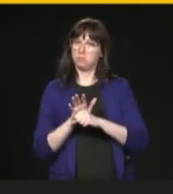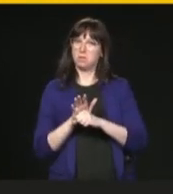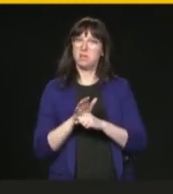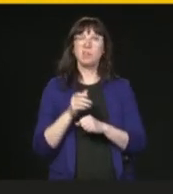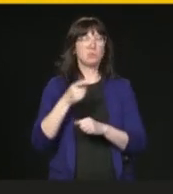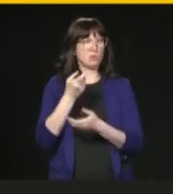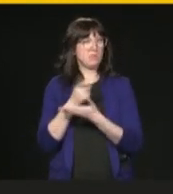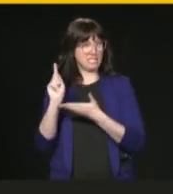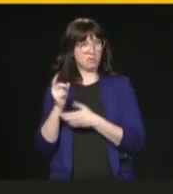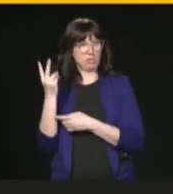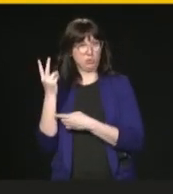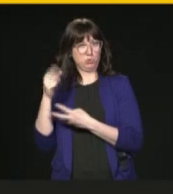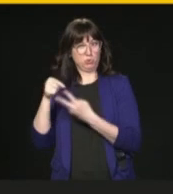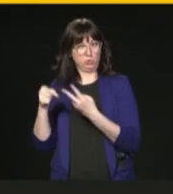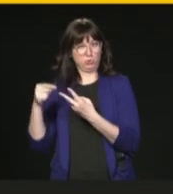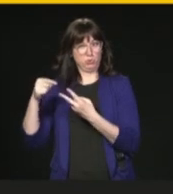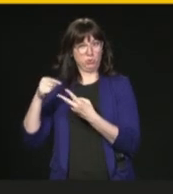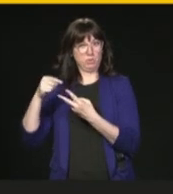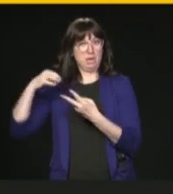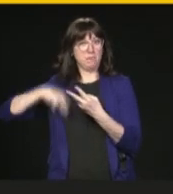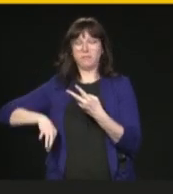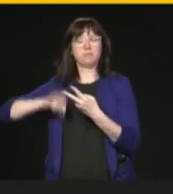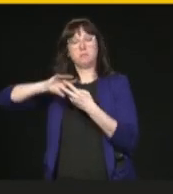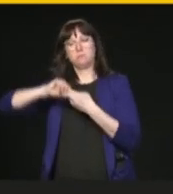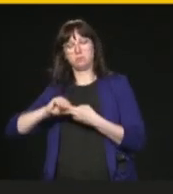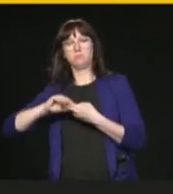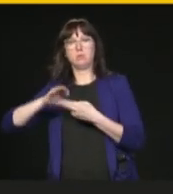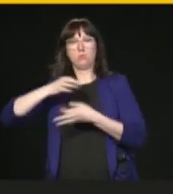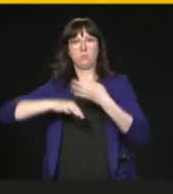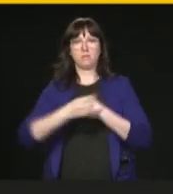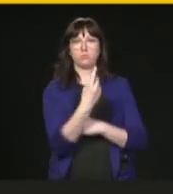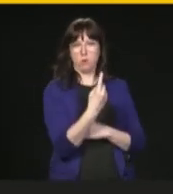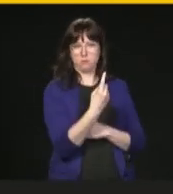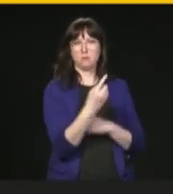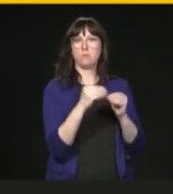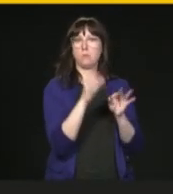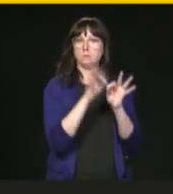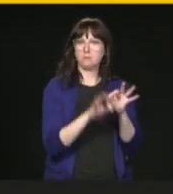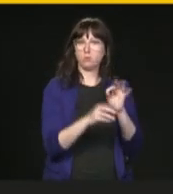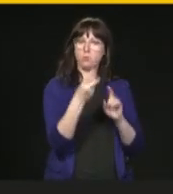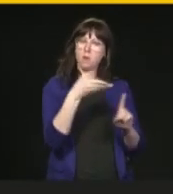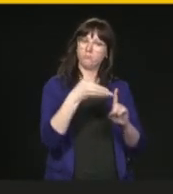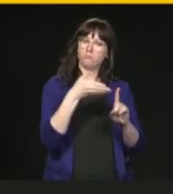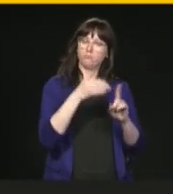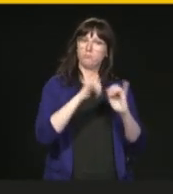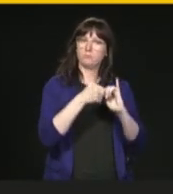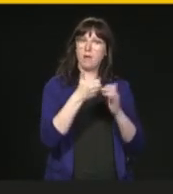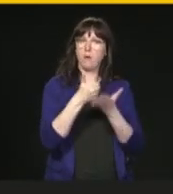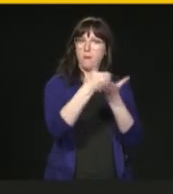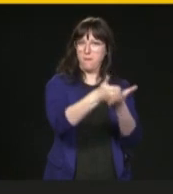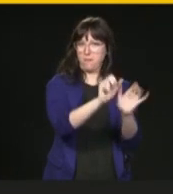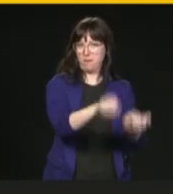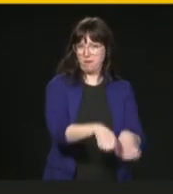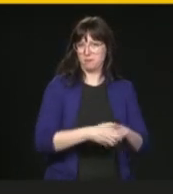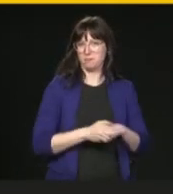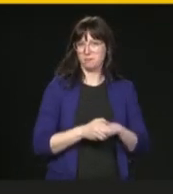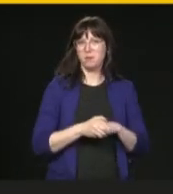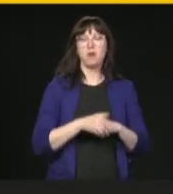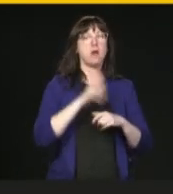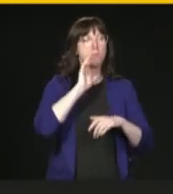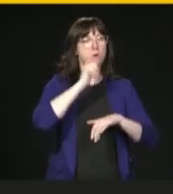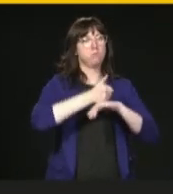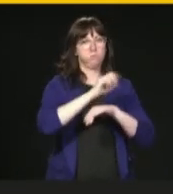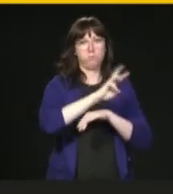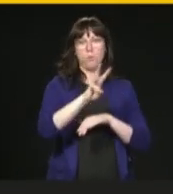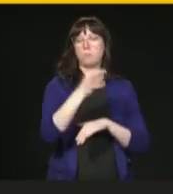benefits we announced last week to make it even simpler for you to get help. An application portal will launch as quickly